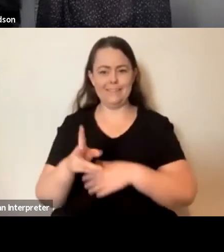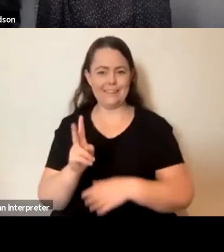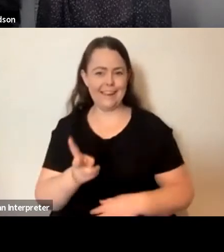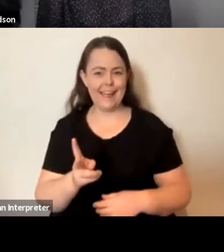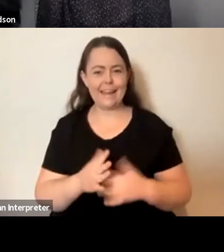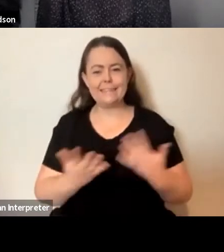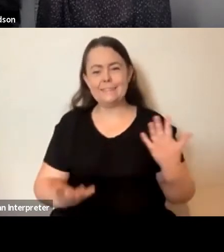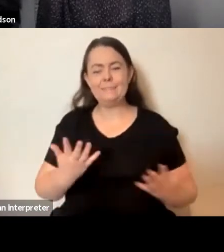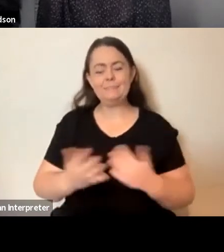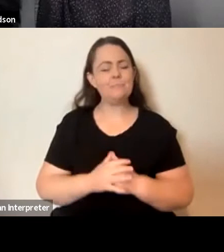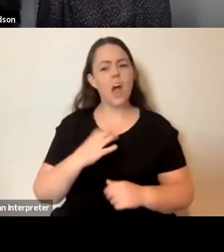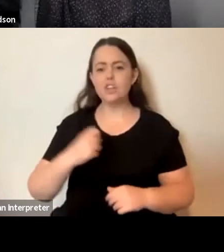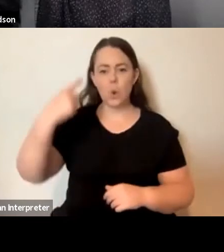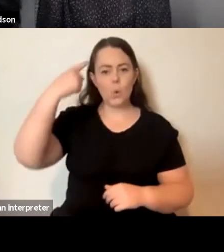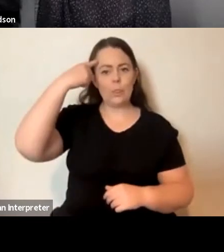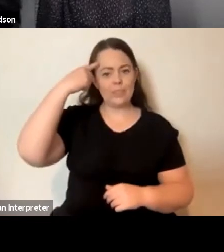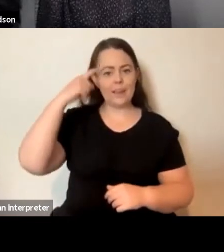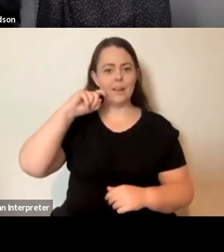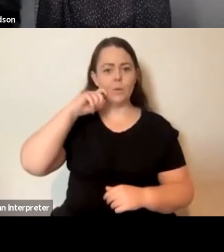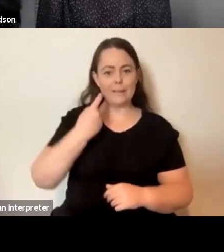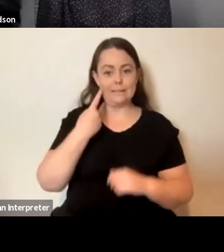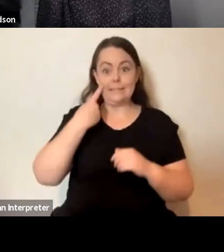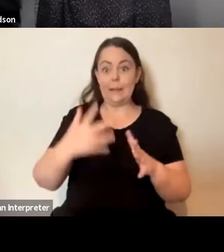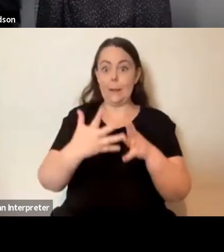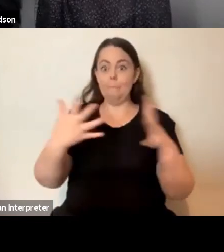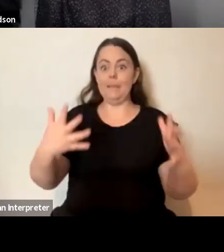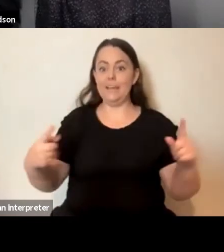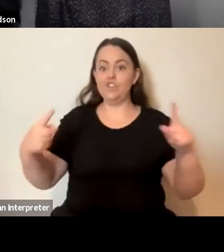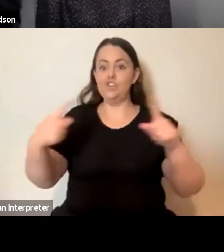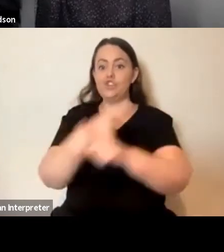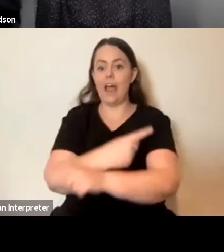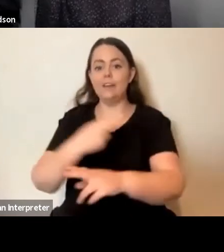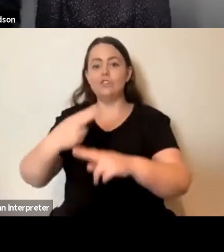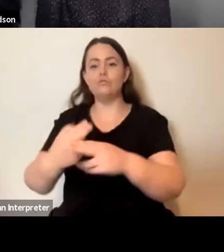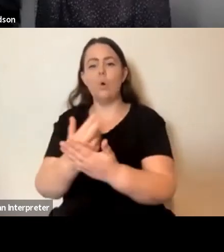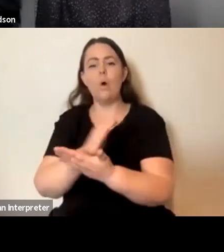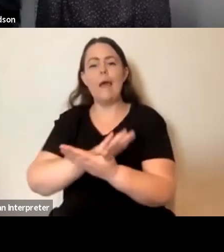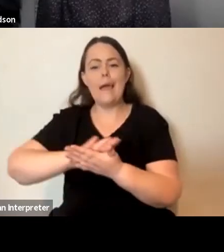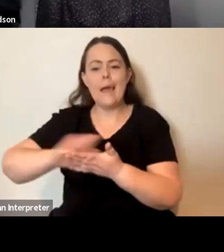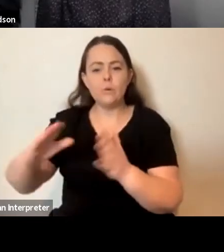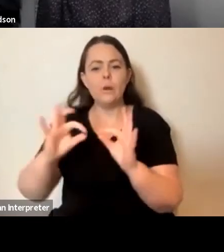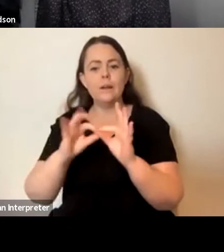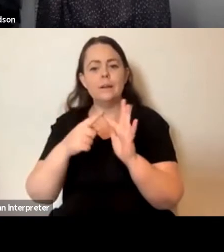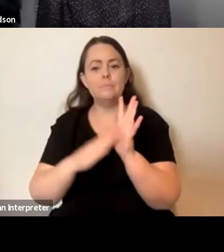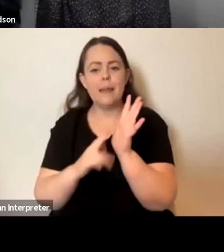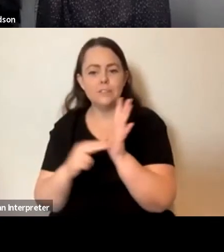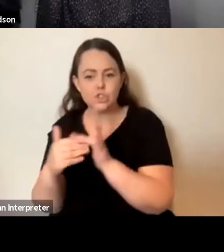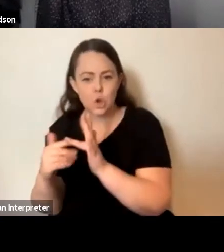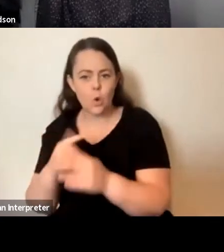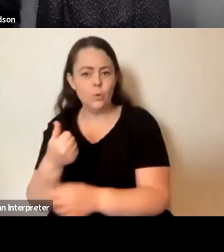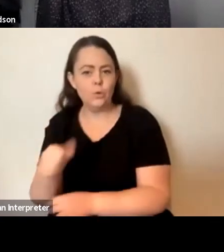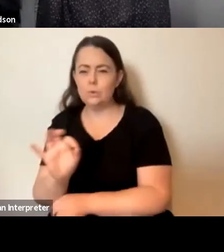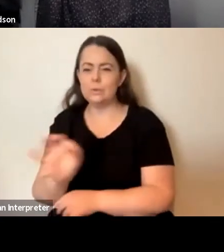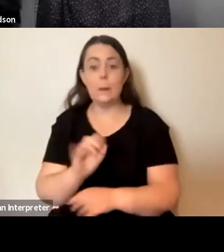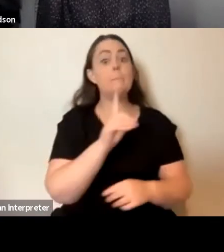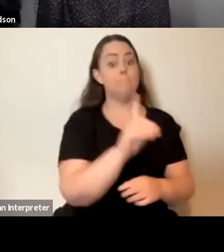a big change in that picture, but certainly the party drugs and the MDMA, we've got some concerns.